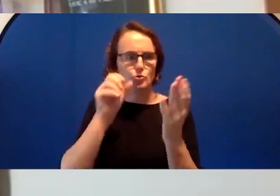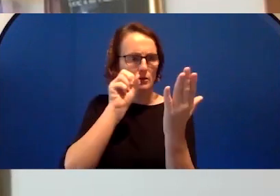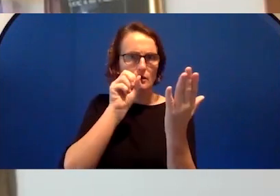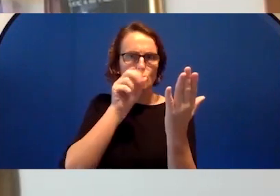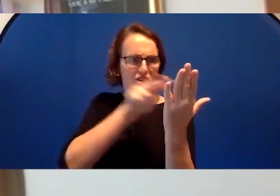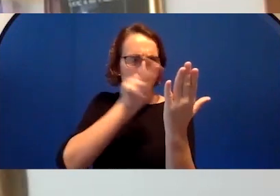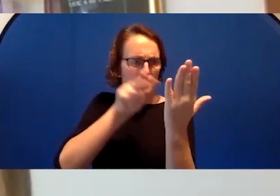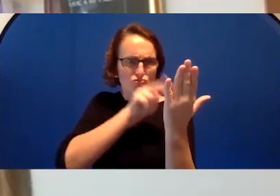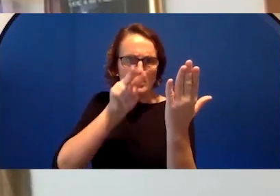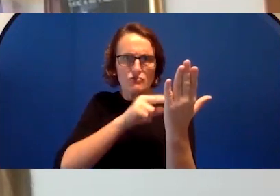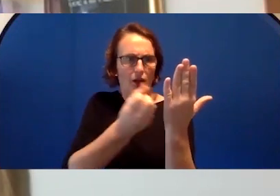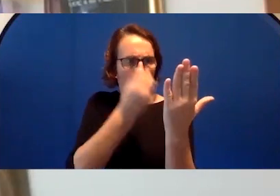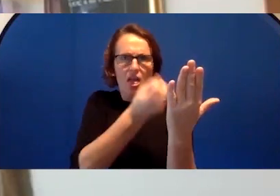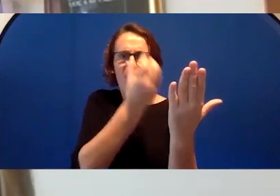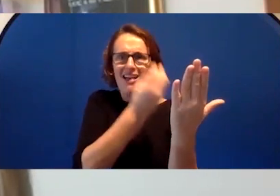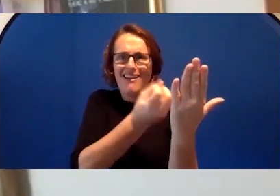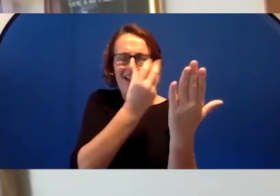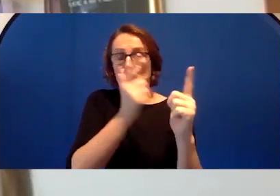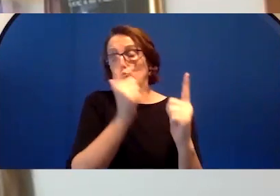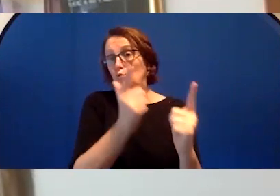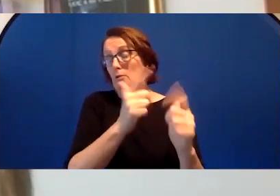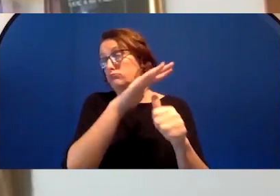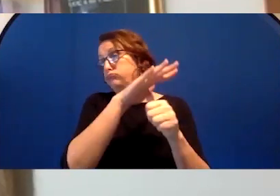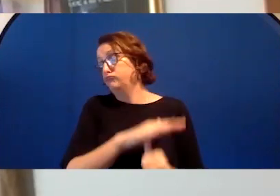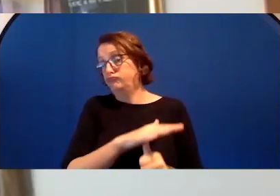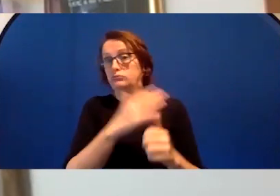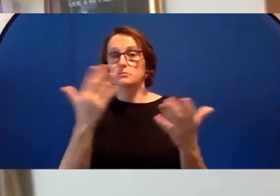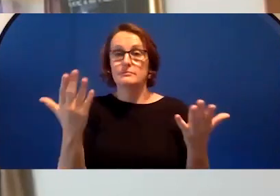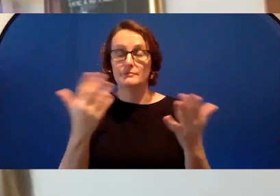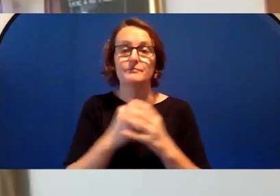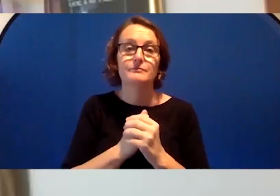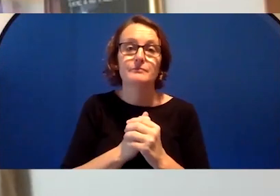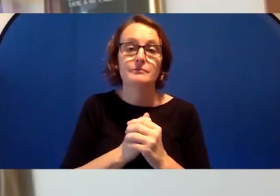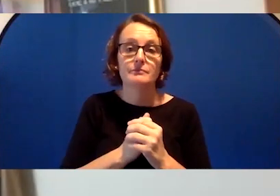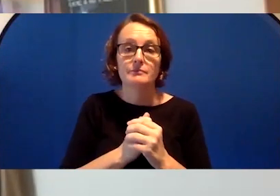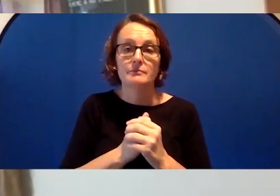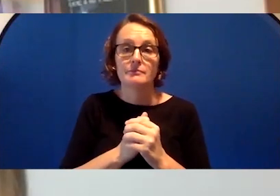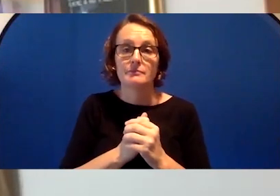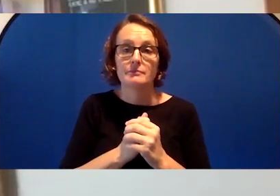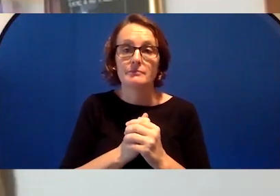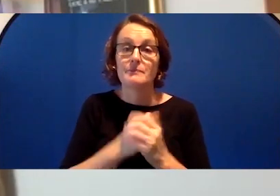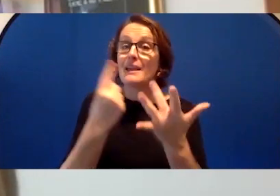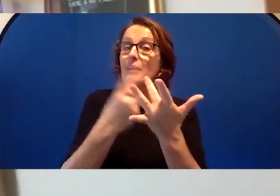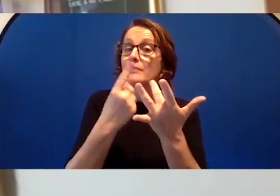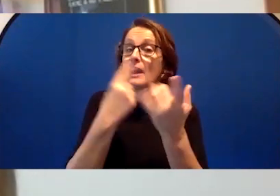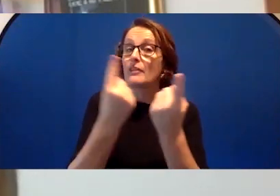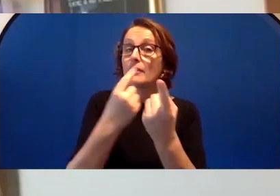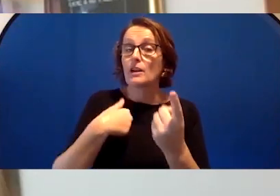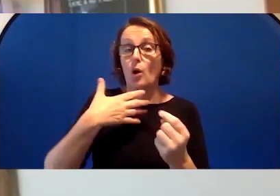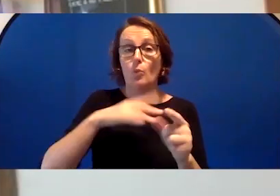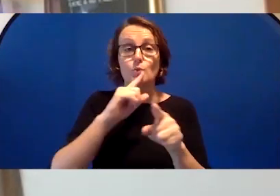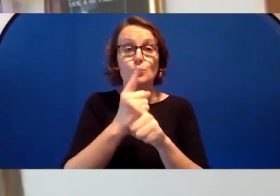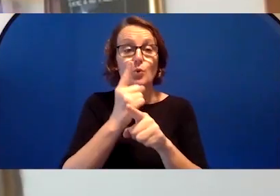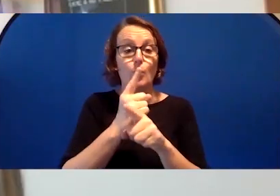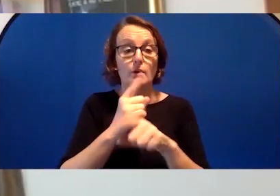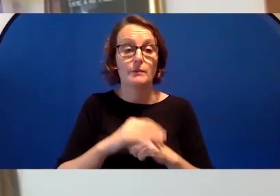seeking support. Which brings us to the third principle that I just wanted to touch on before handing over to Greta, which